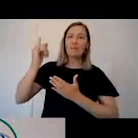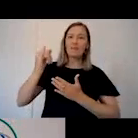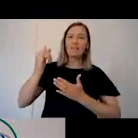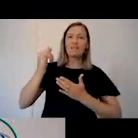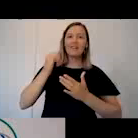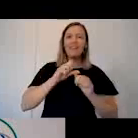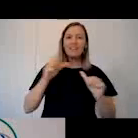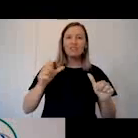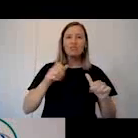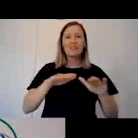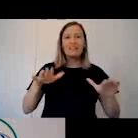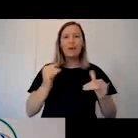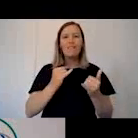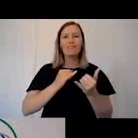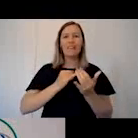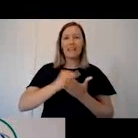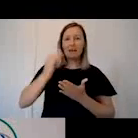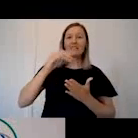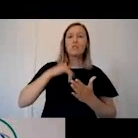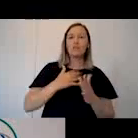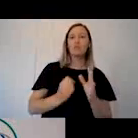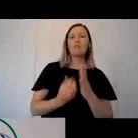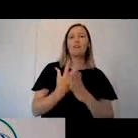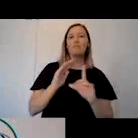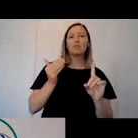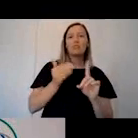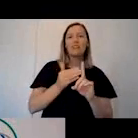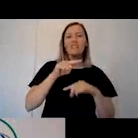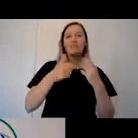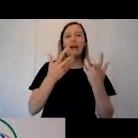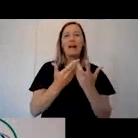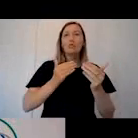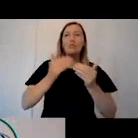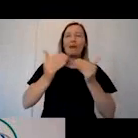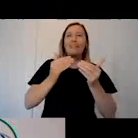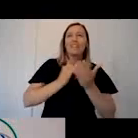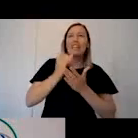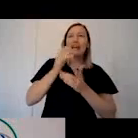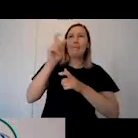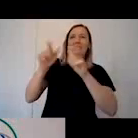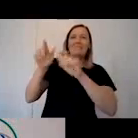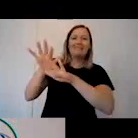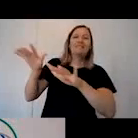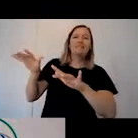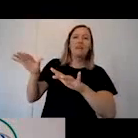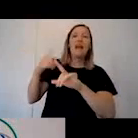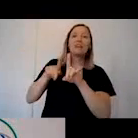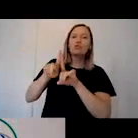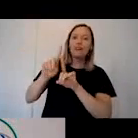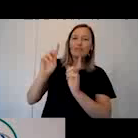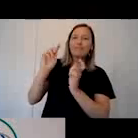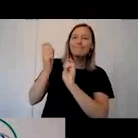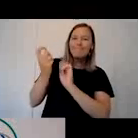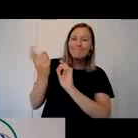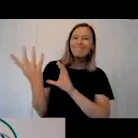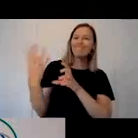So you've got to develop strategies for handling those enemies and bring them on board. I remember once we had a major